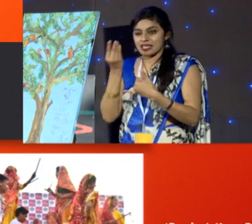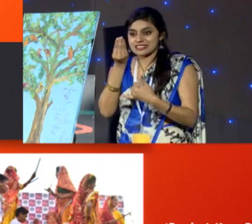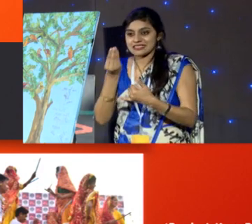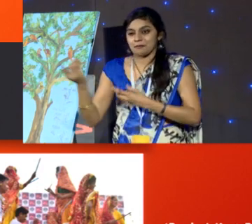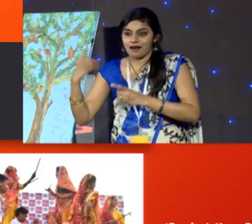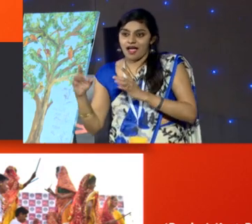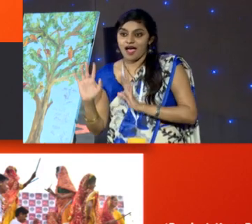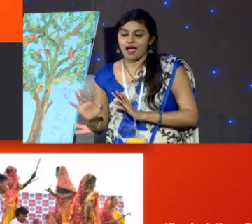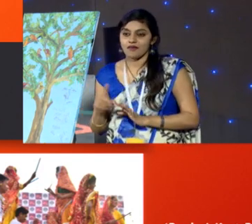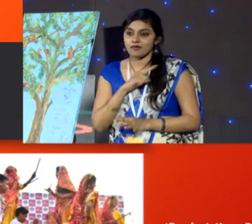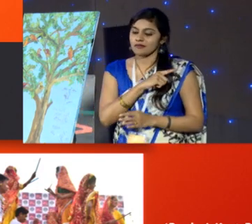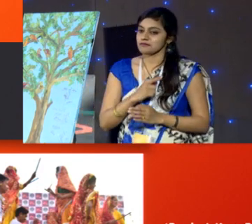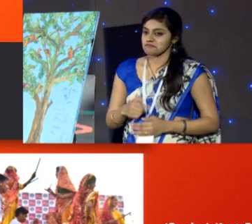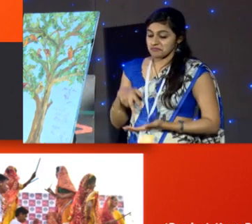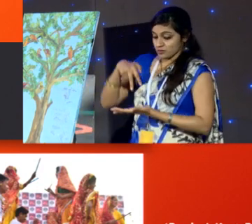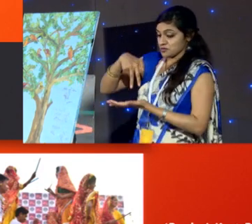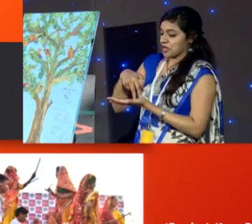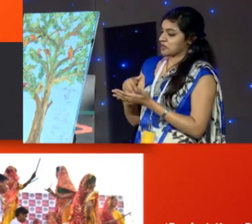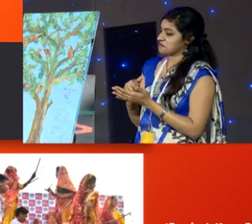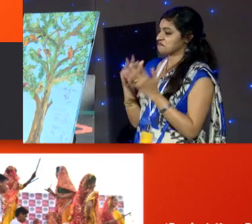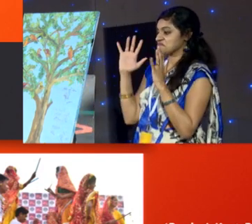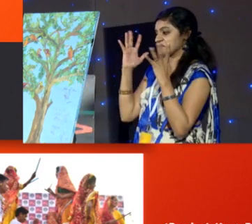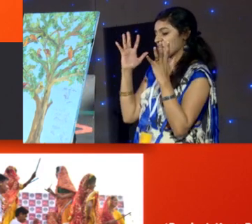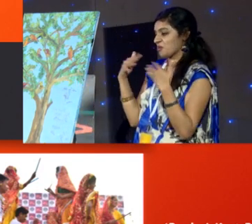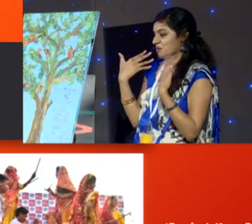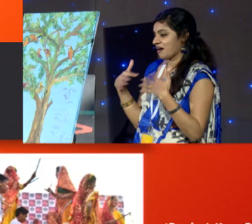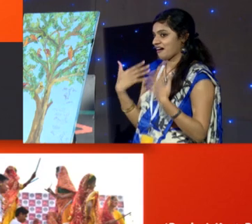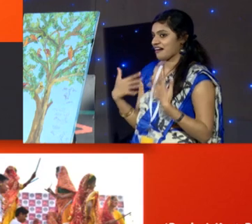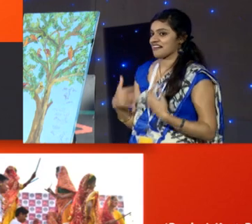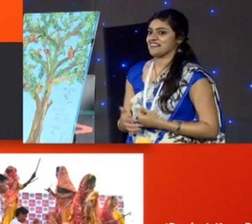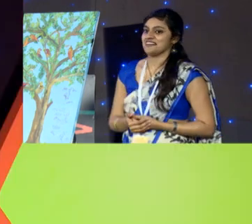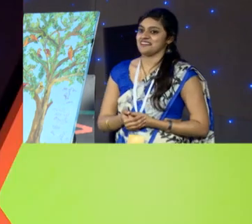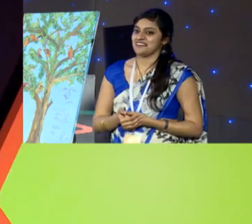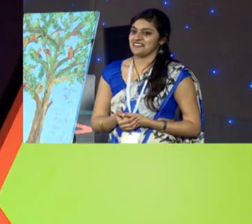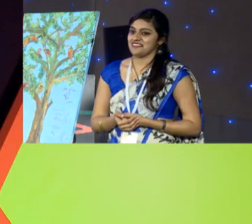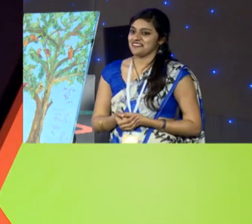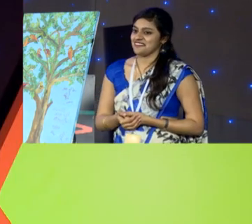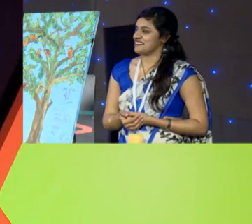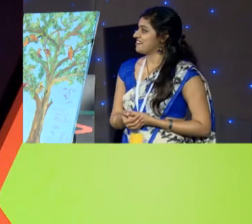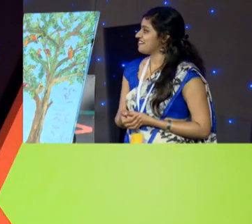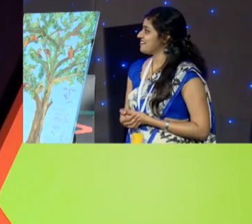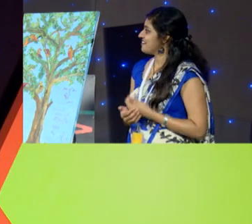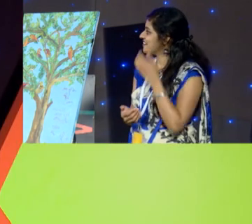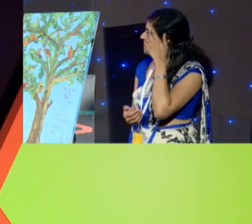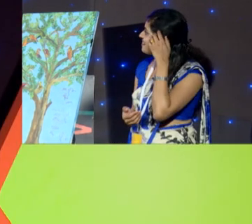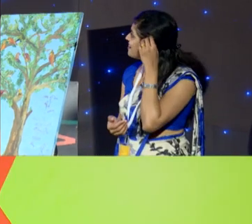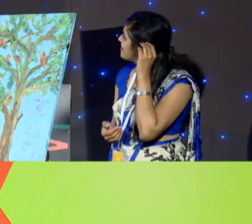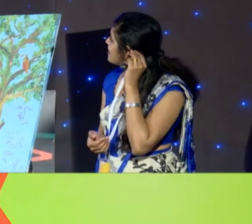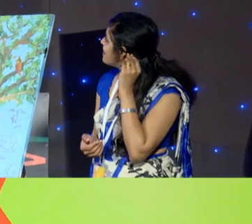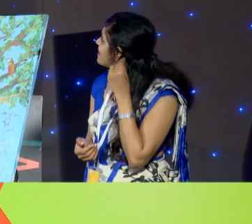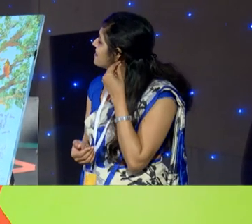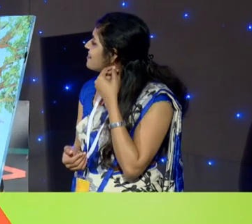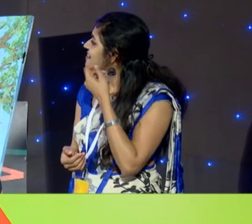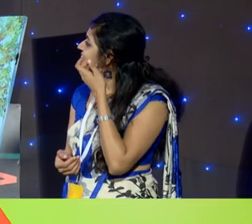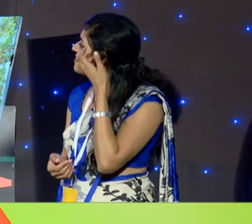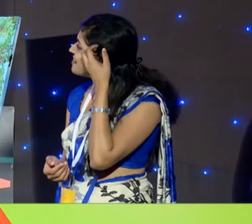You must have heard about it. And I think we are going to bring it to Bangalore from Delhi, if I'm right. Mr. Mukesh Jain was